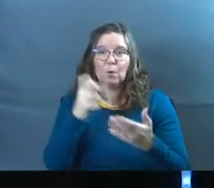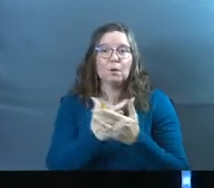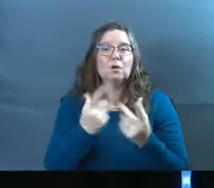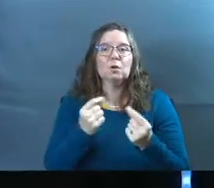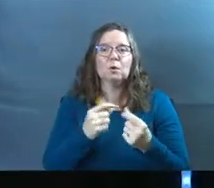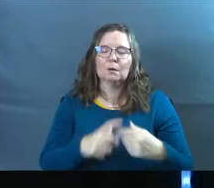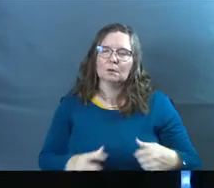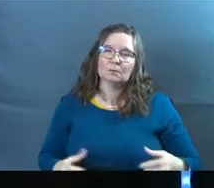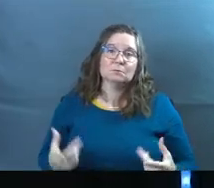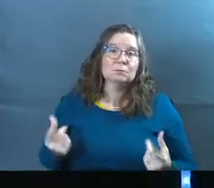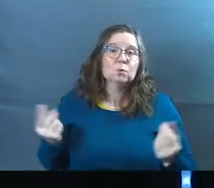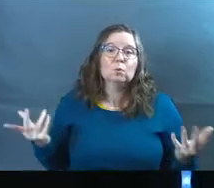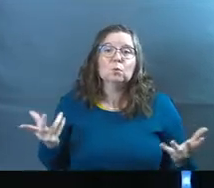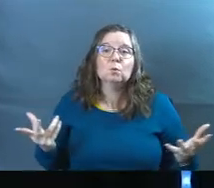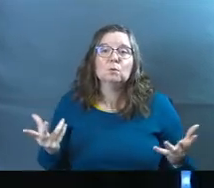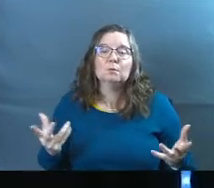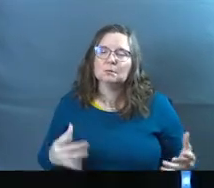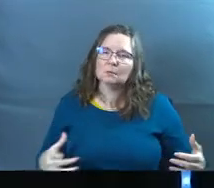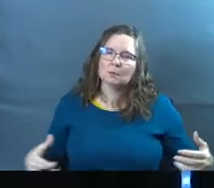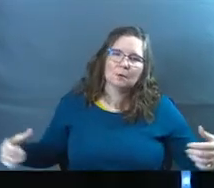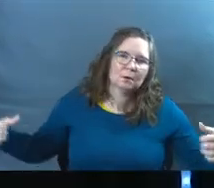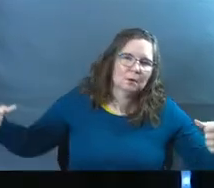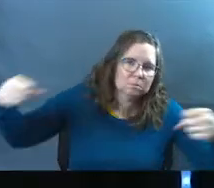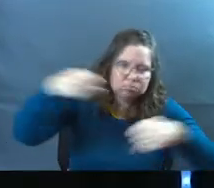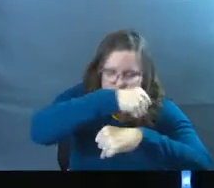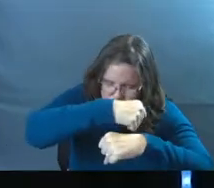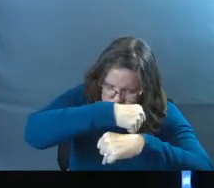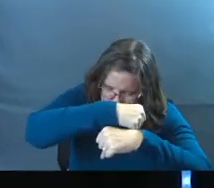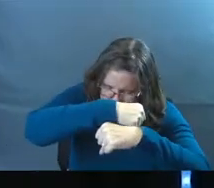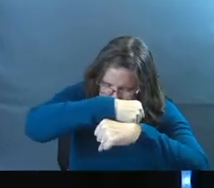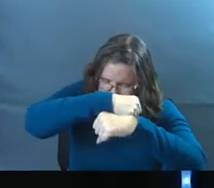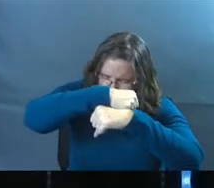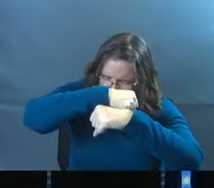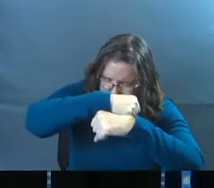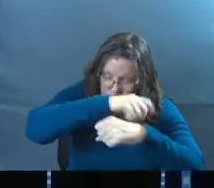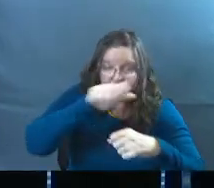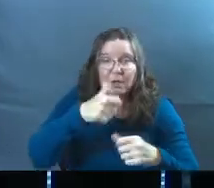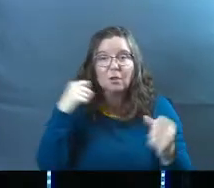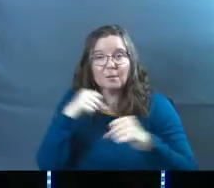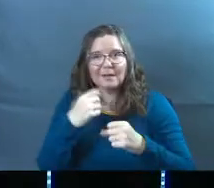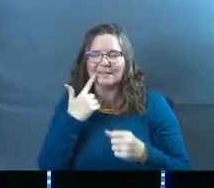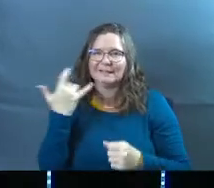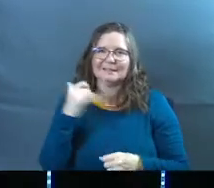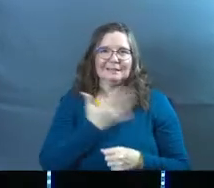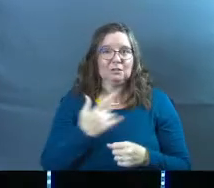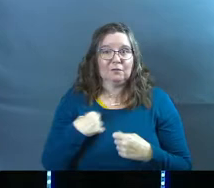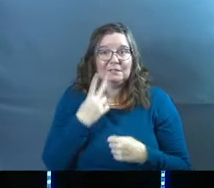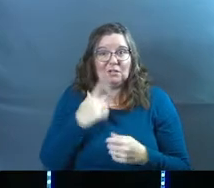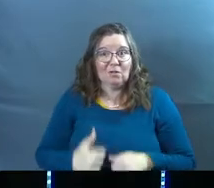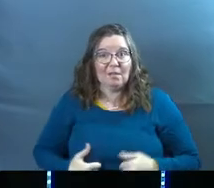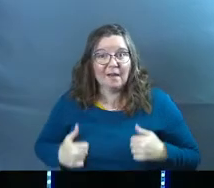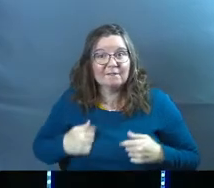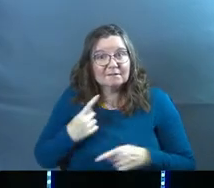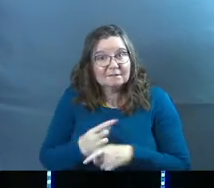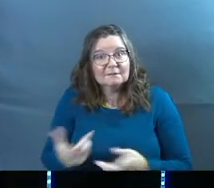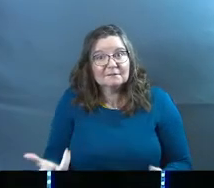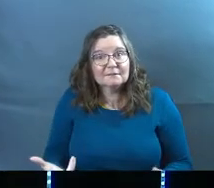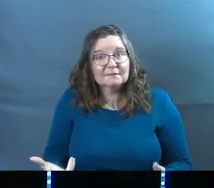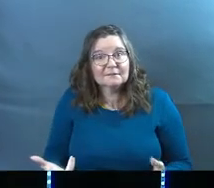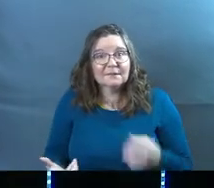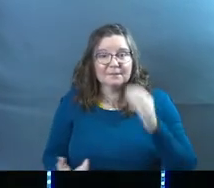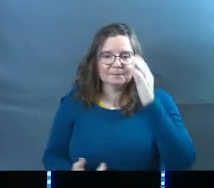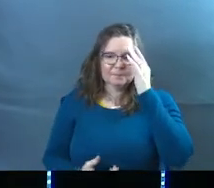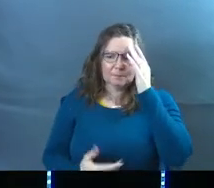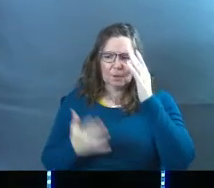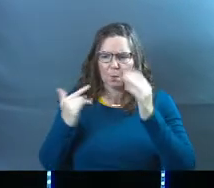to do? They hug the other boxer. You ever seen him do that? It's like the goofiest thing you've ever seen in your life.